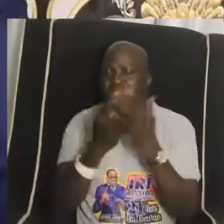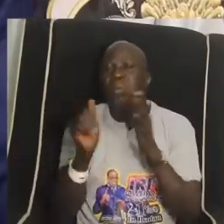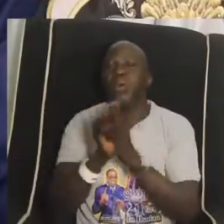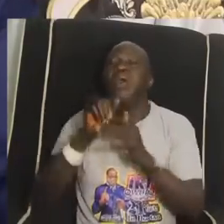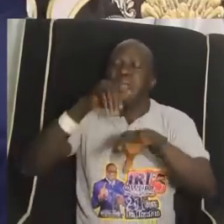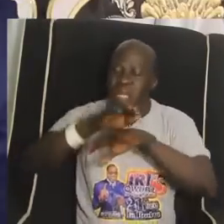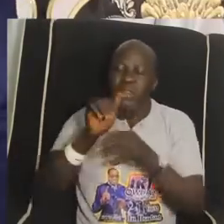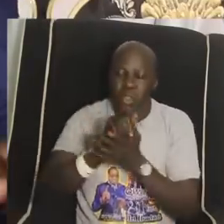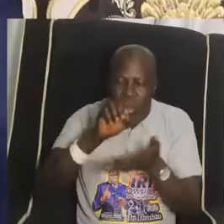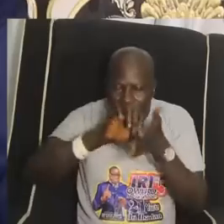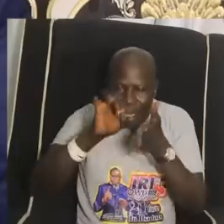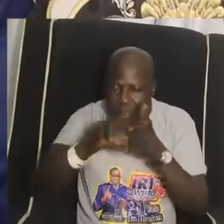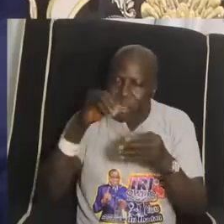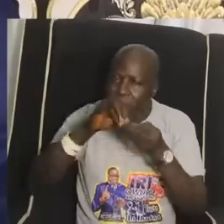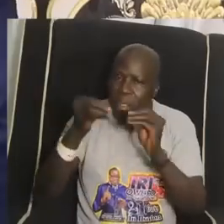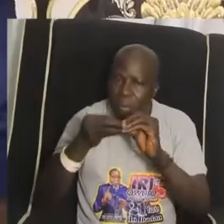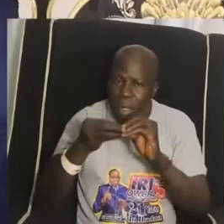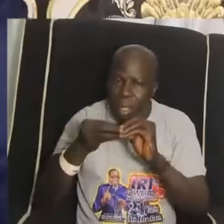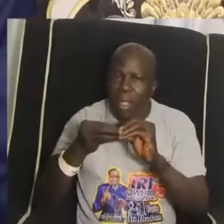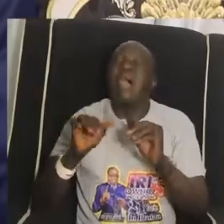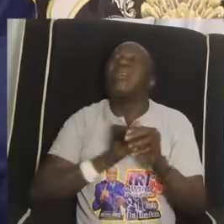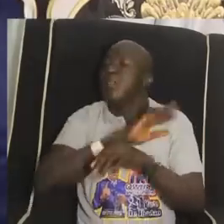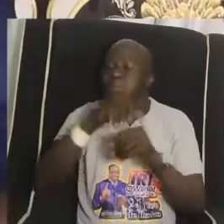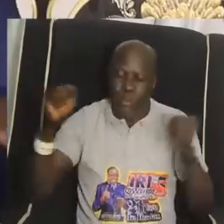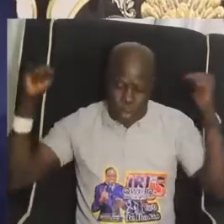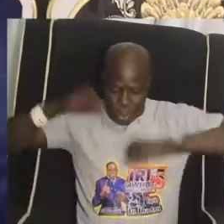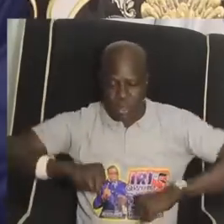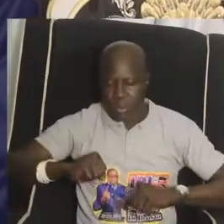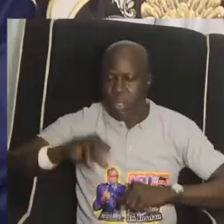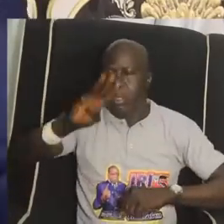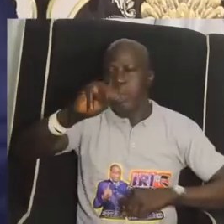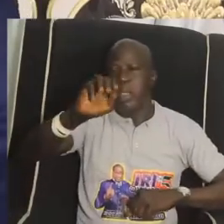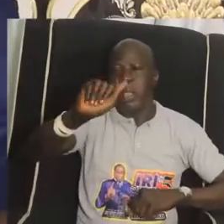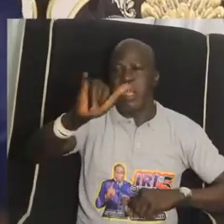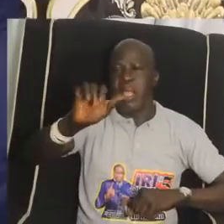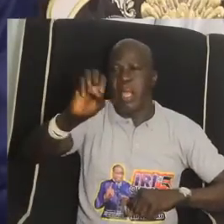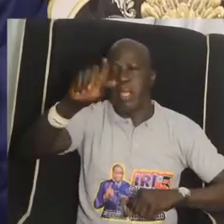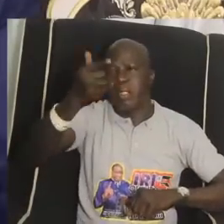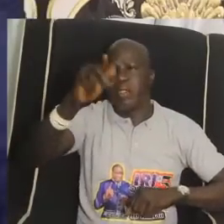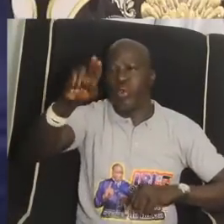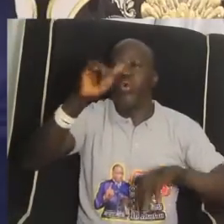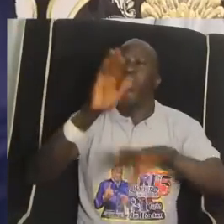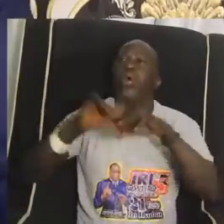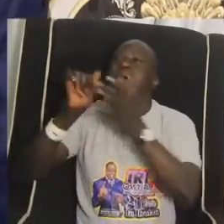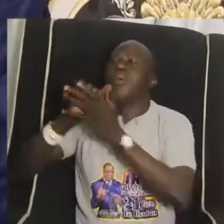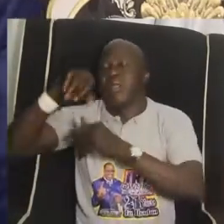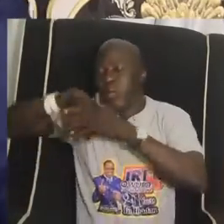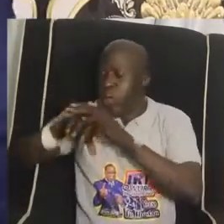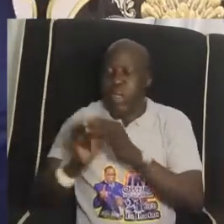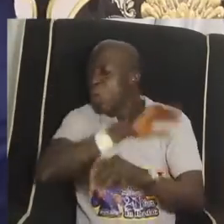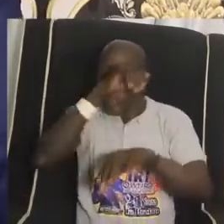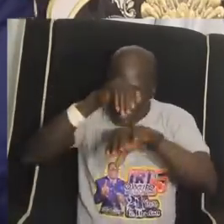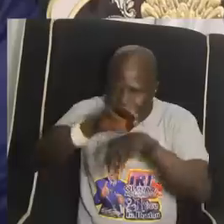Or I send the account number. He says, send your account number. My friend, Chief Mayego. I'm going to go back and get your name. Of Jesus. I've been calling